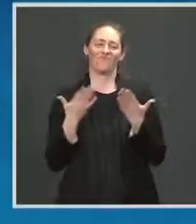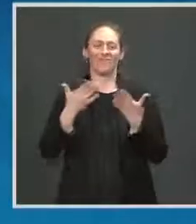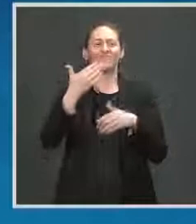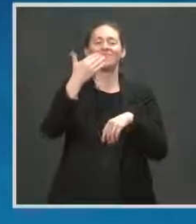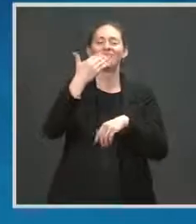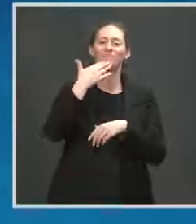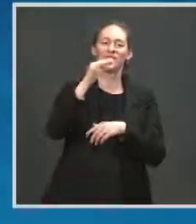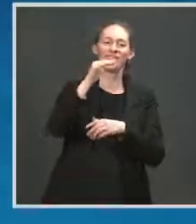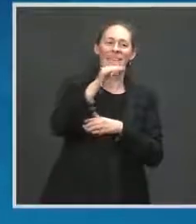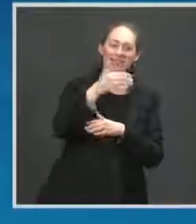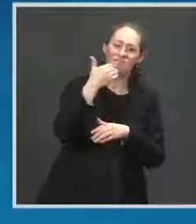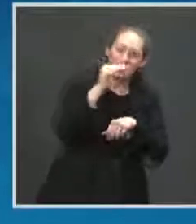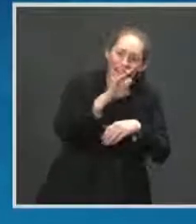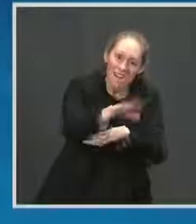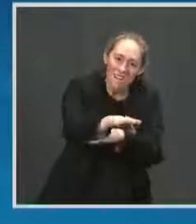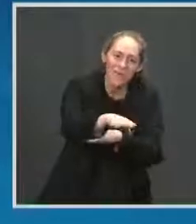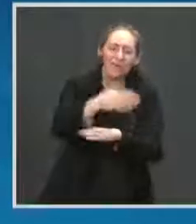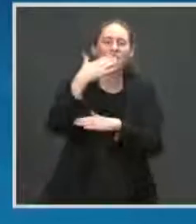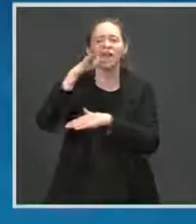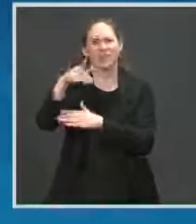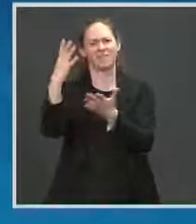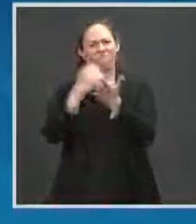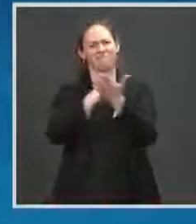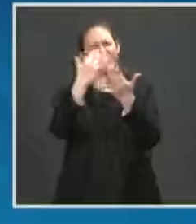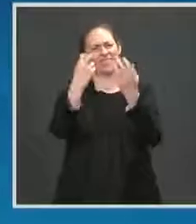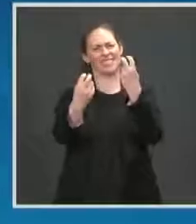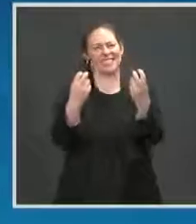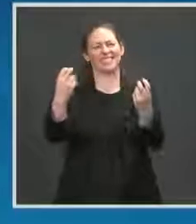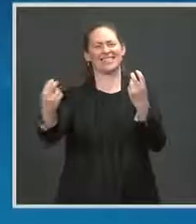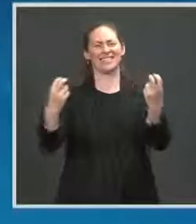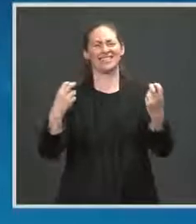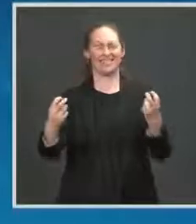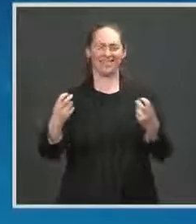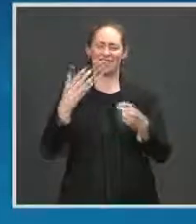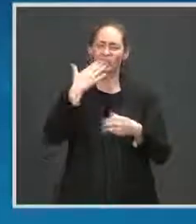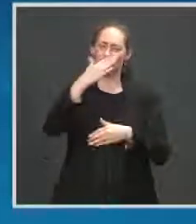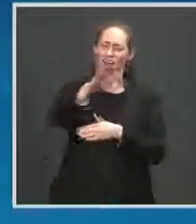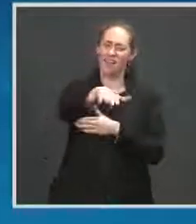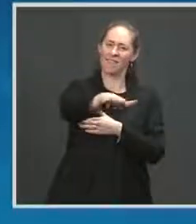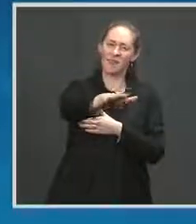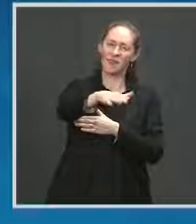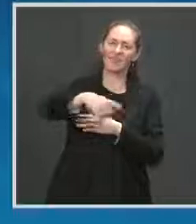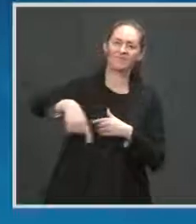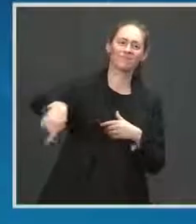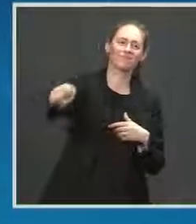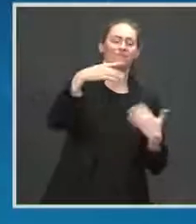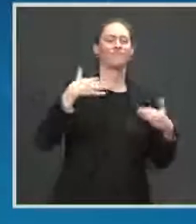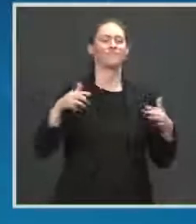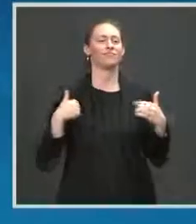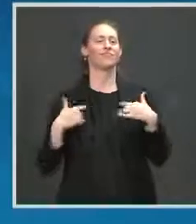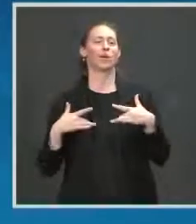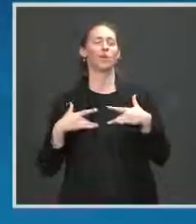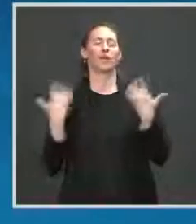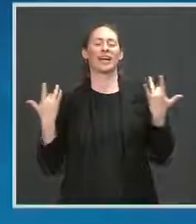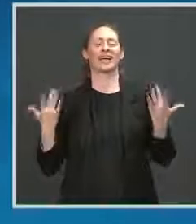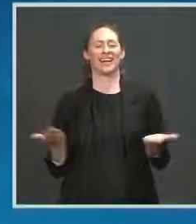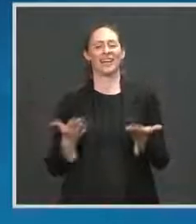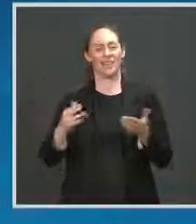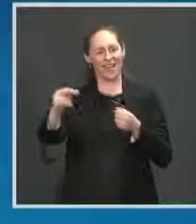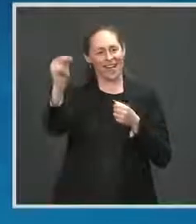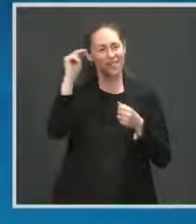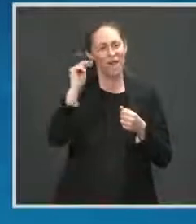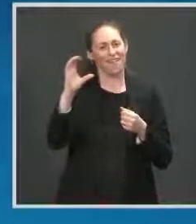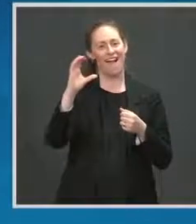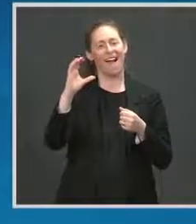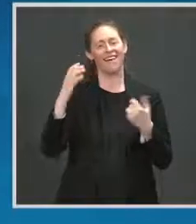Good afternoon. Please have a seat. Good afternoon. It is so wonderful to be back in North Carolina, and I just want to